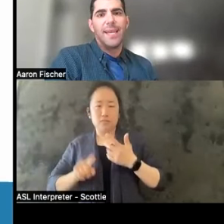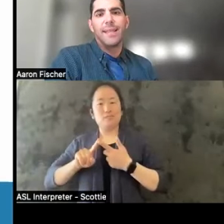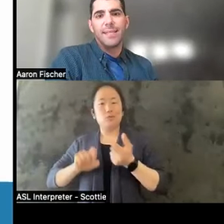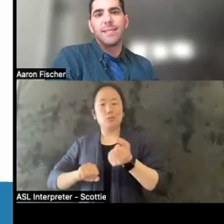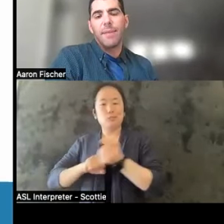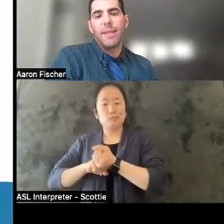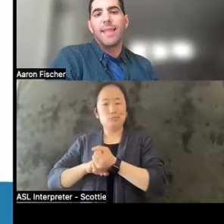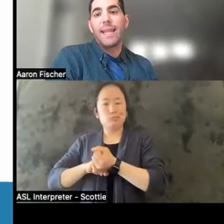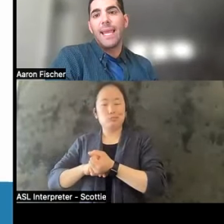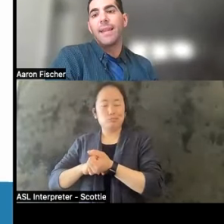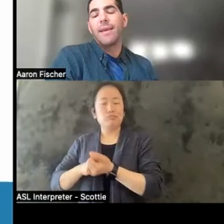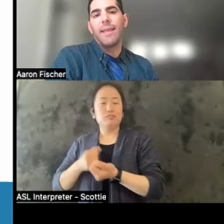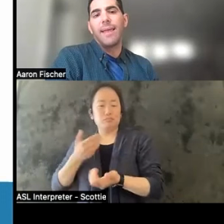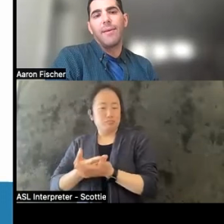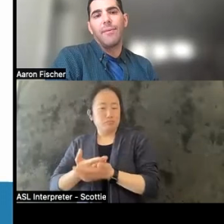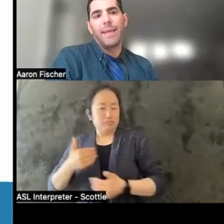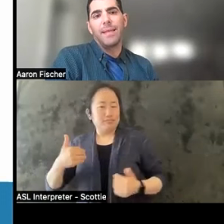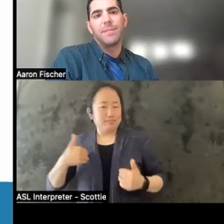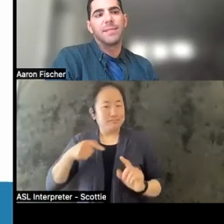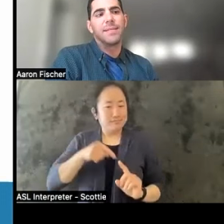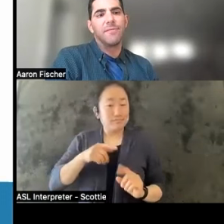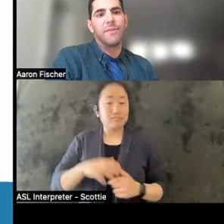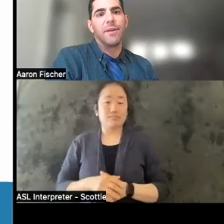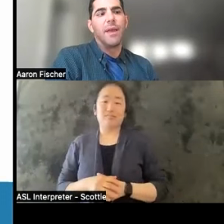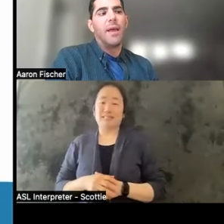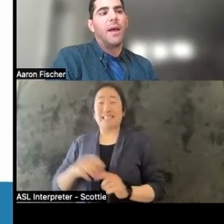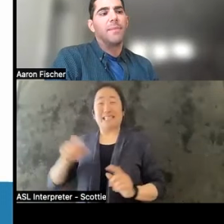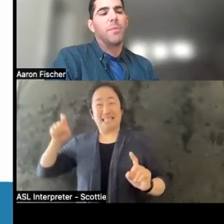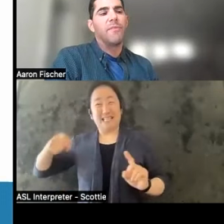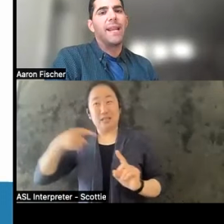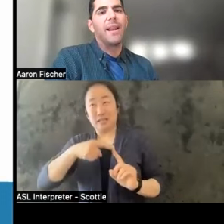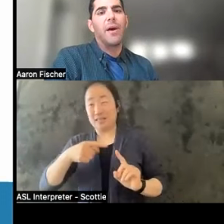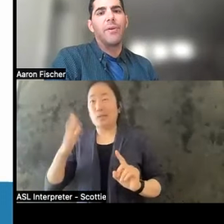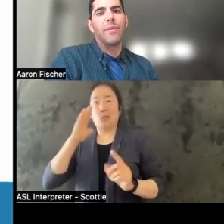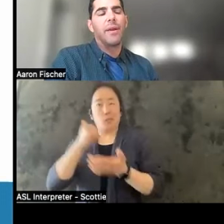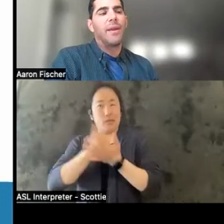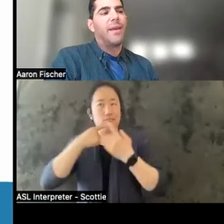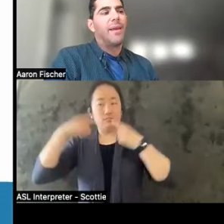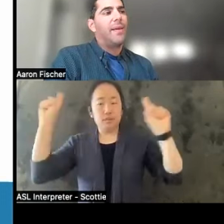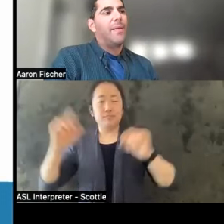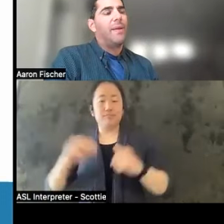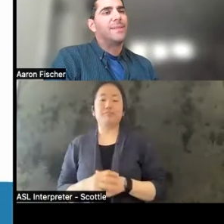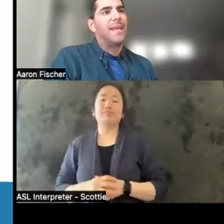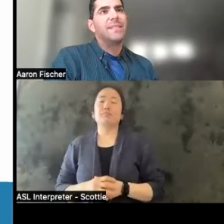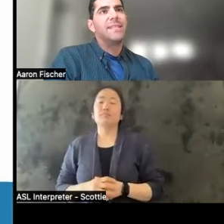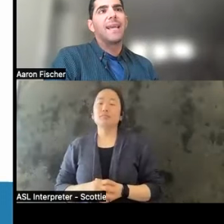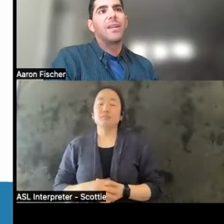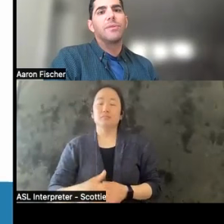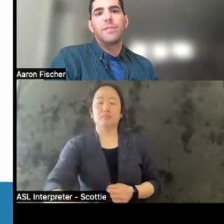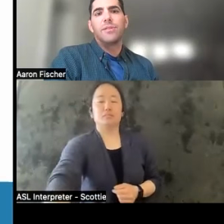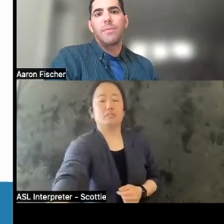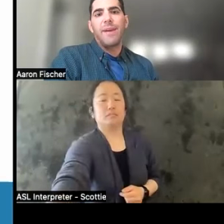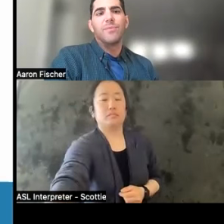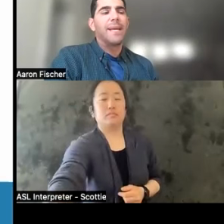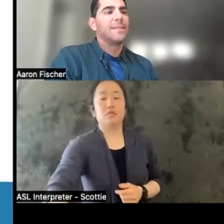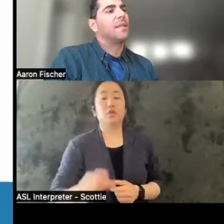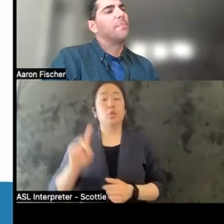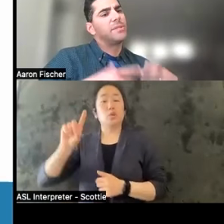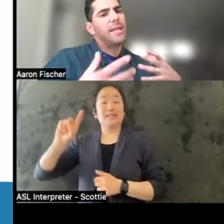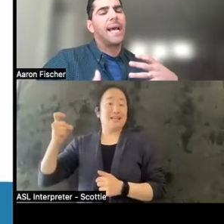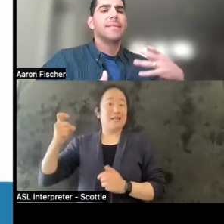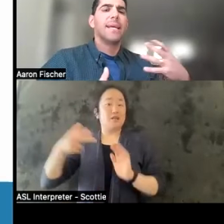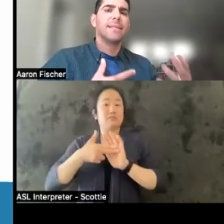To say that this is something that they need and that it will make them successful. So providing instead of a diagnosis, you can provide